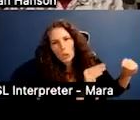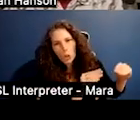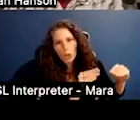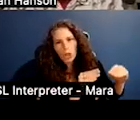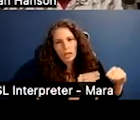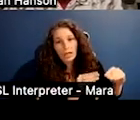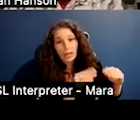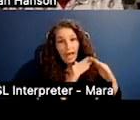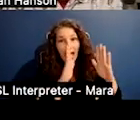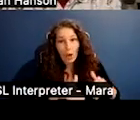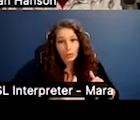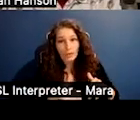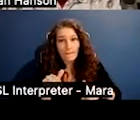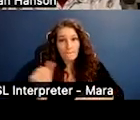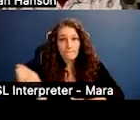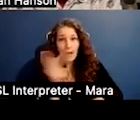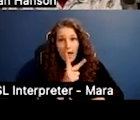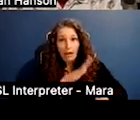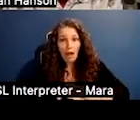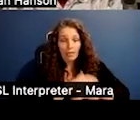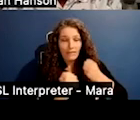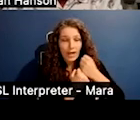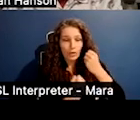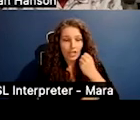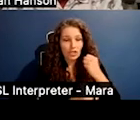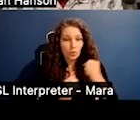And next slide.